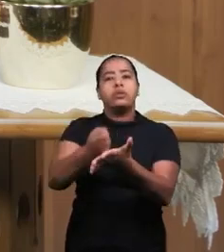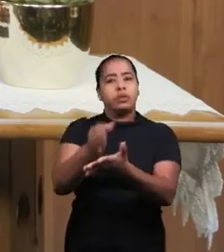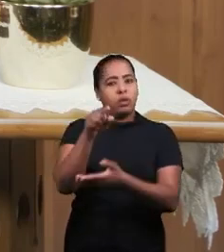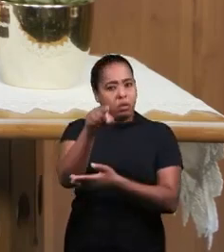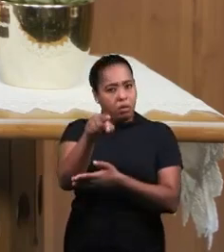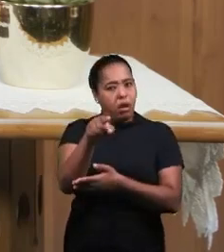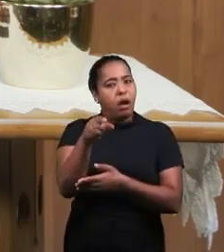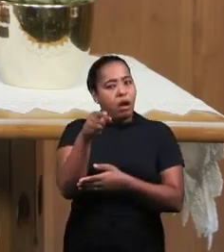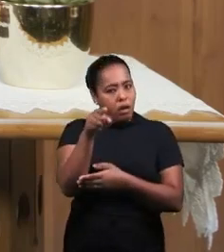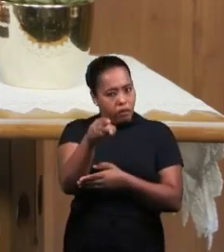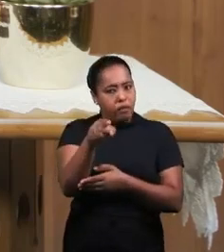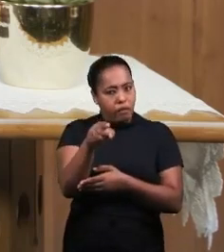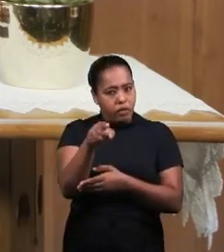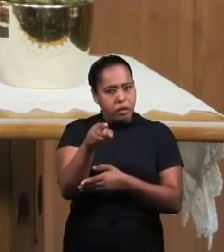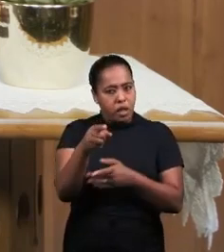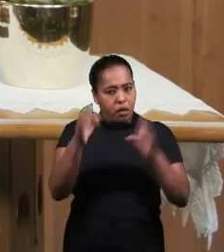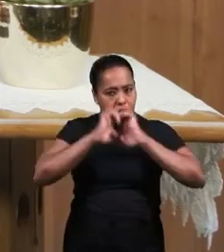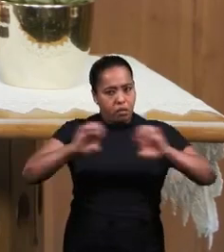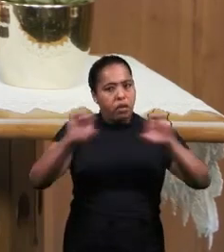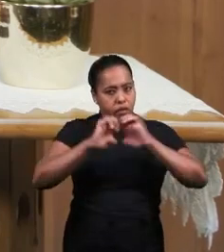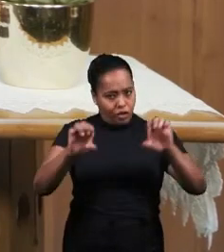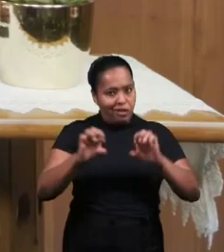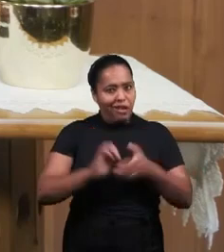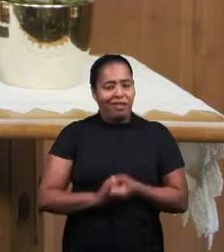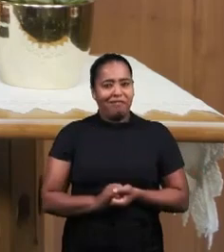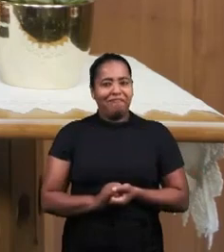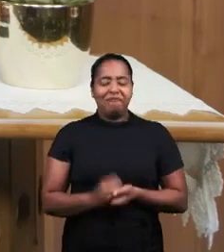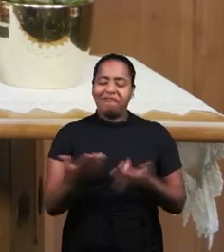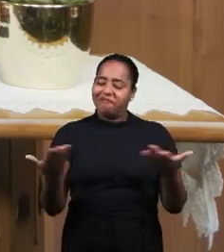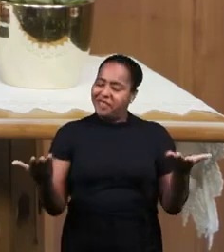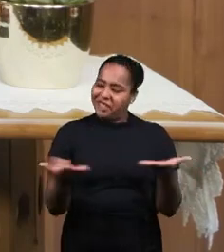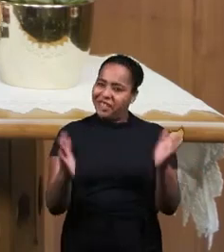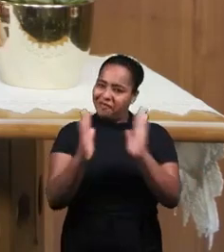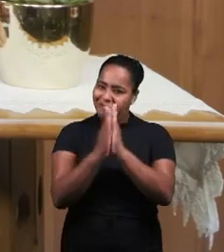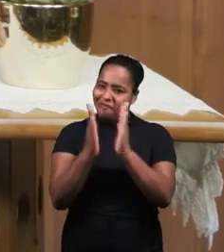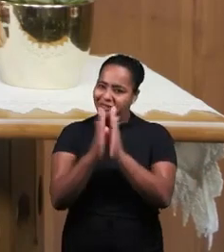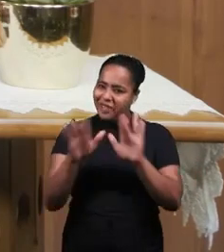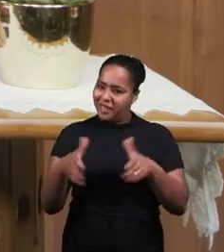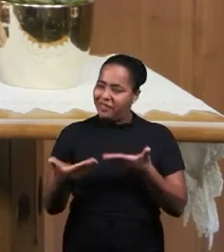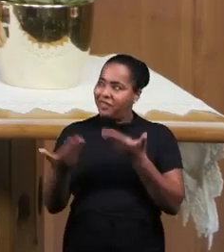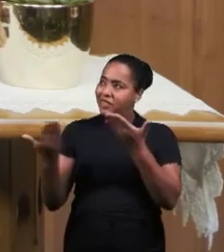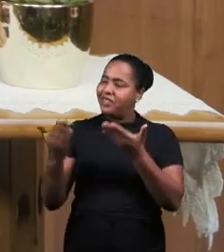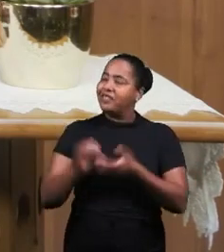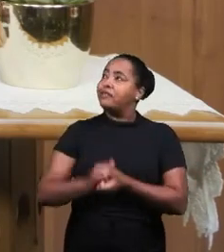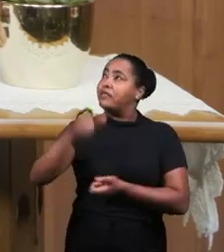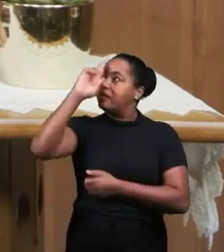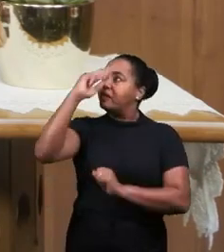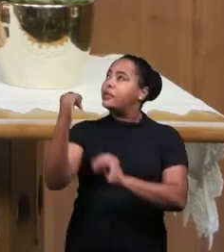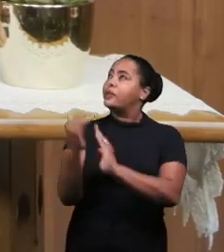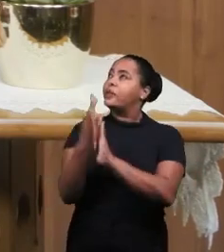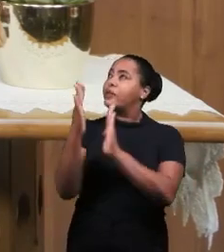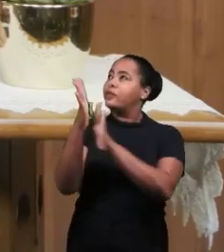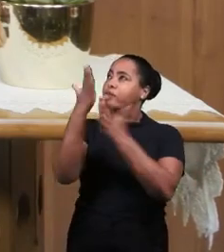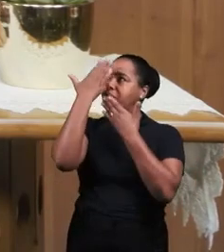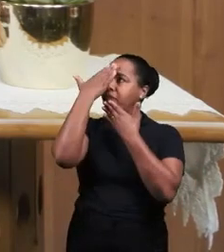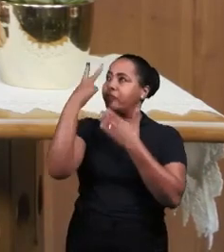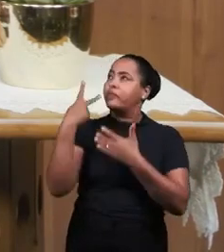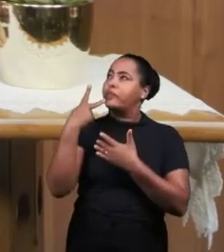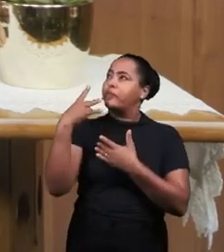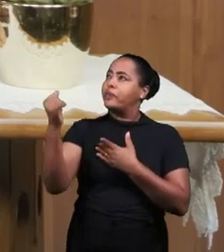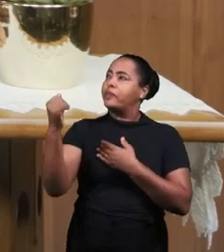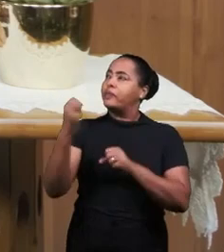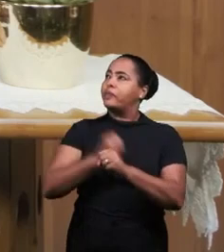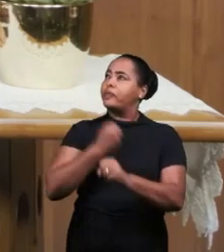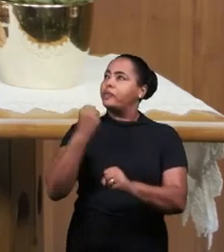these resources to do what God awaits from you. Amen. So let's pray and put before the Lord this service. Lord, we praise you. We glorify